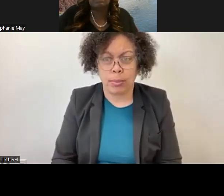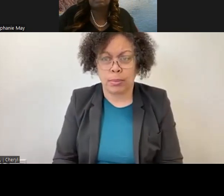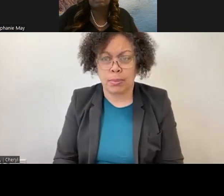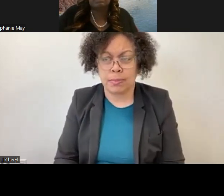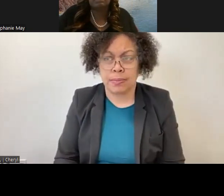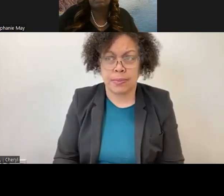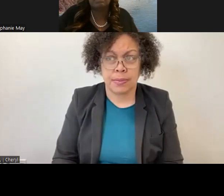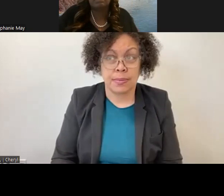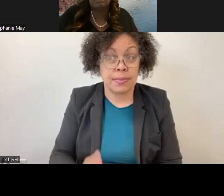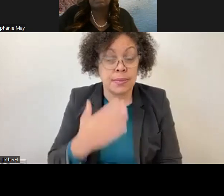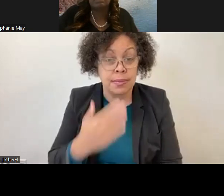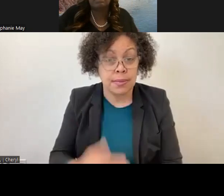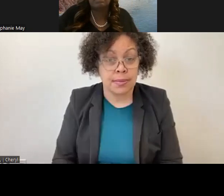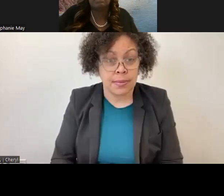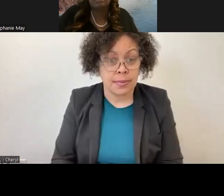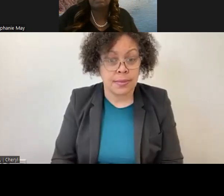Thank you.